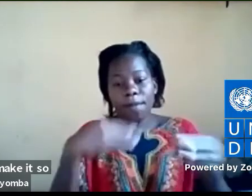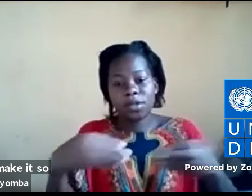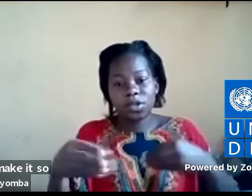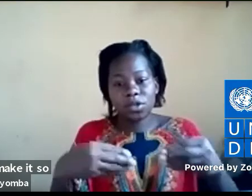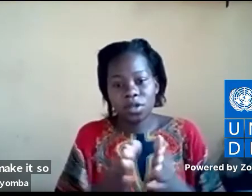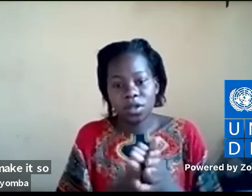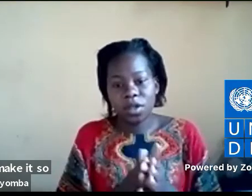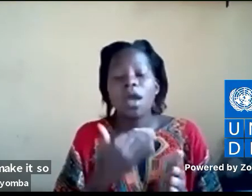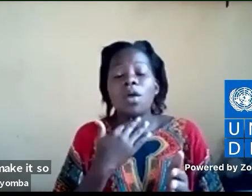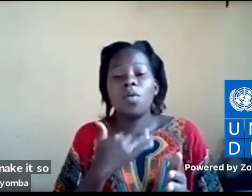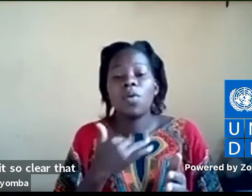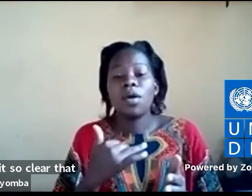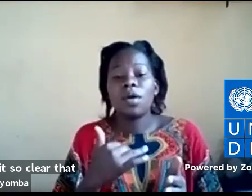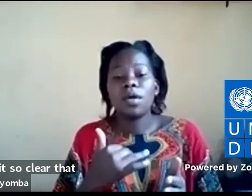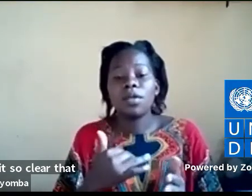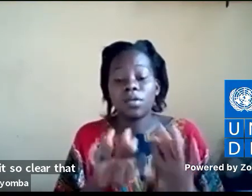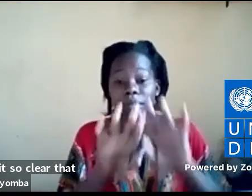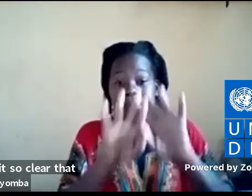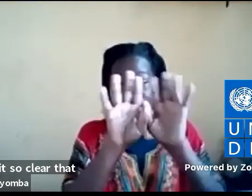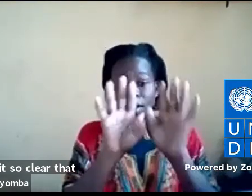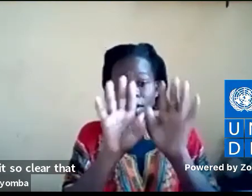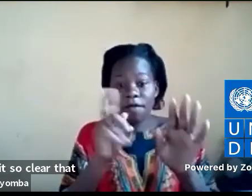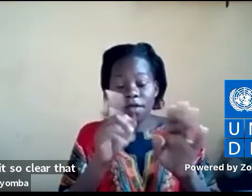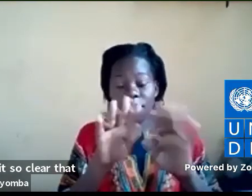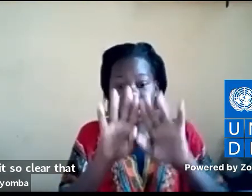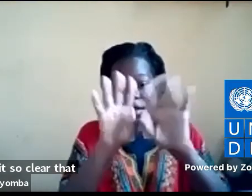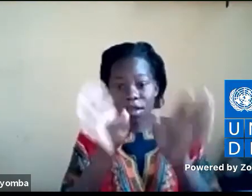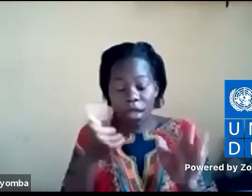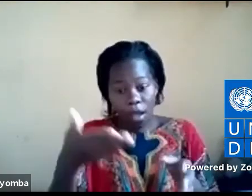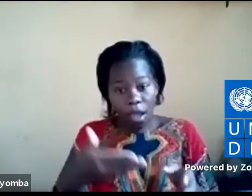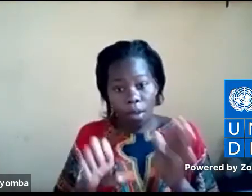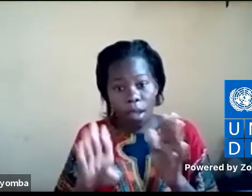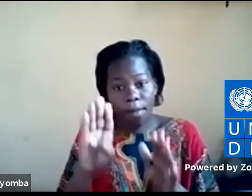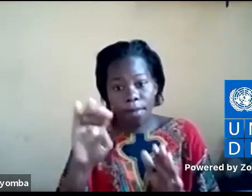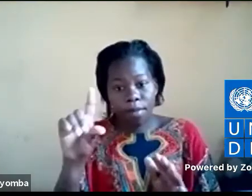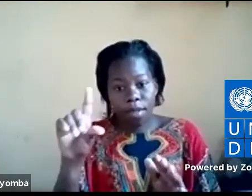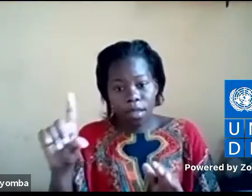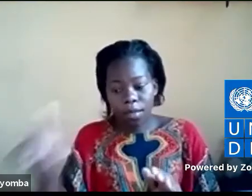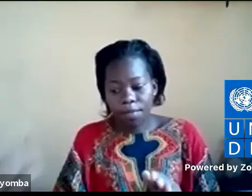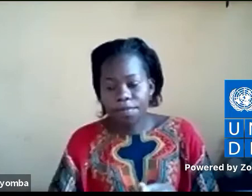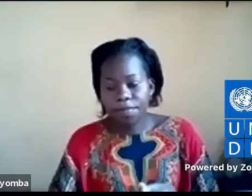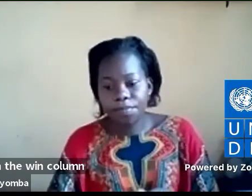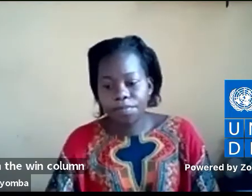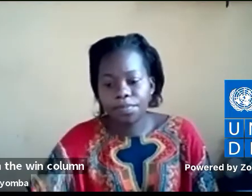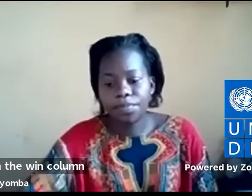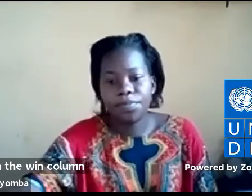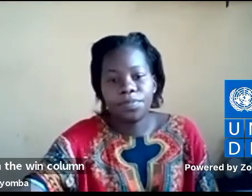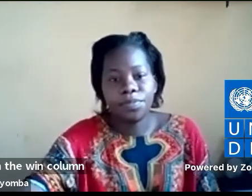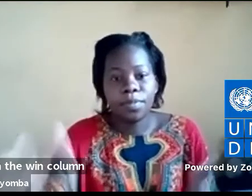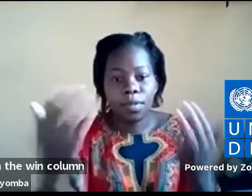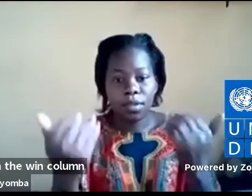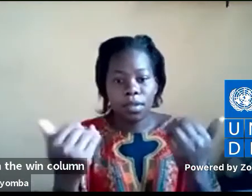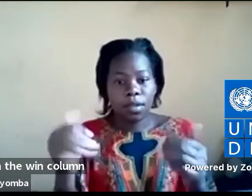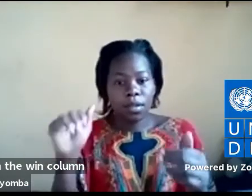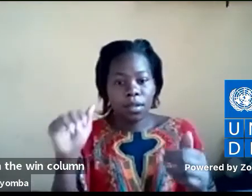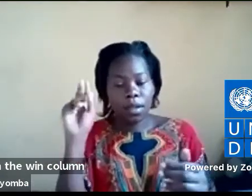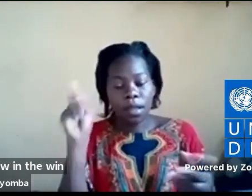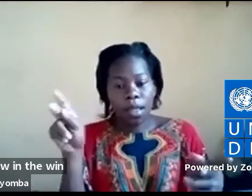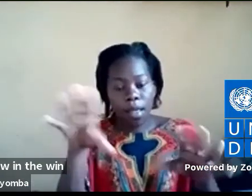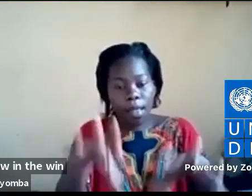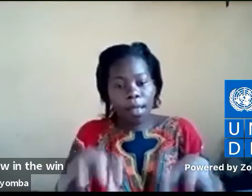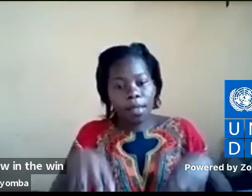that we have a bill that is in place right now. And when Parliament sits and they approve it and the